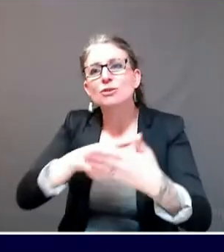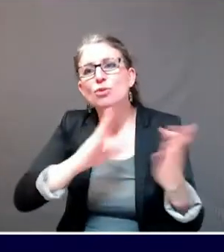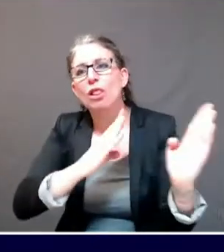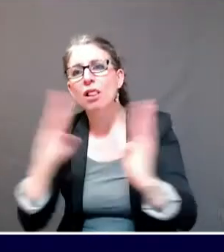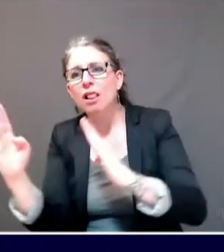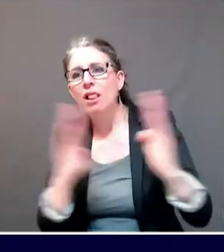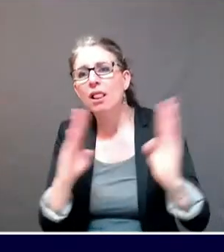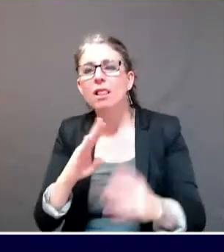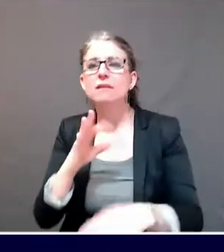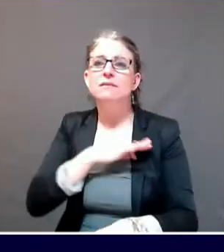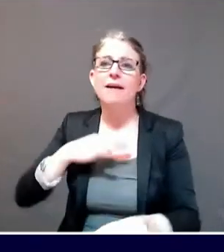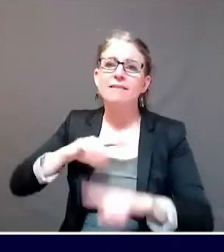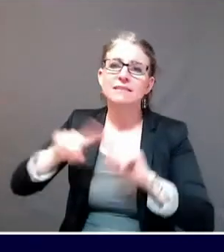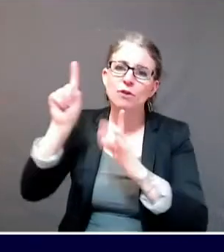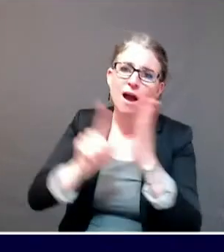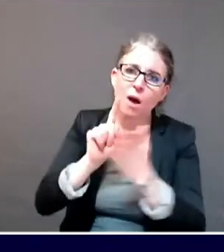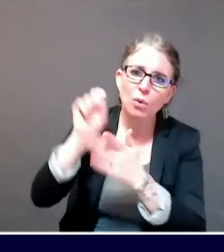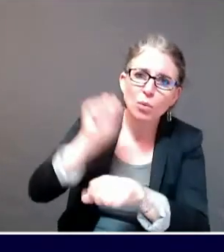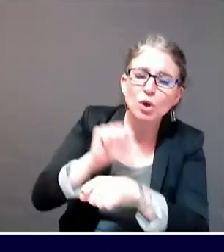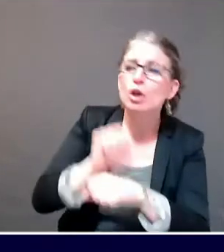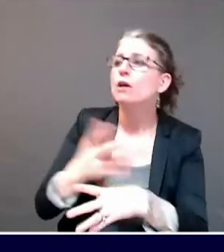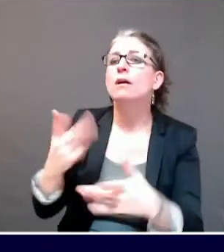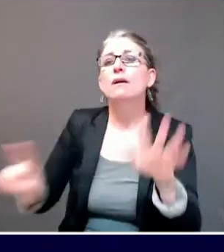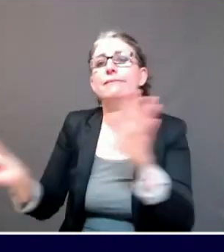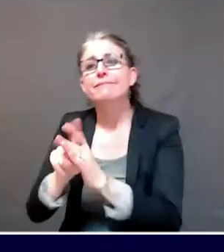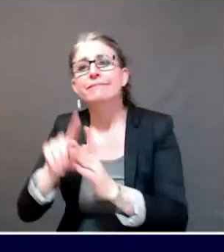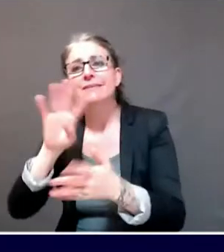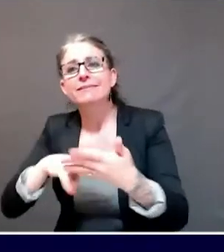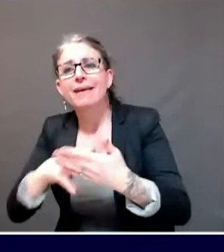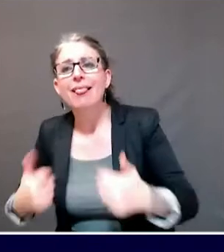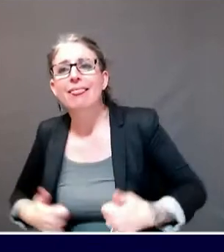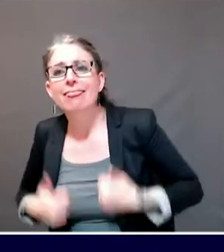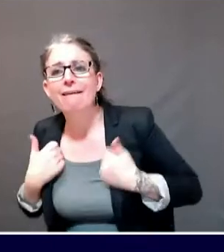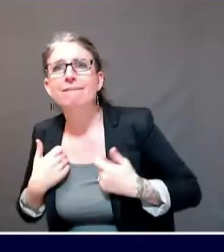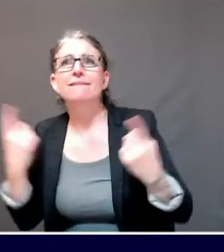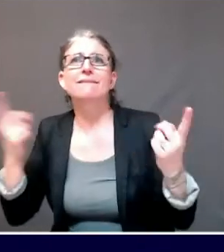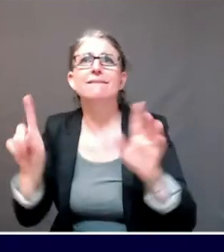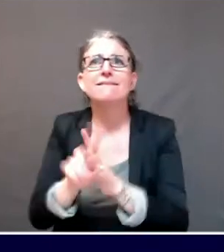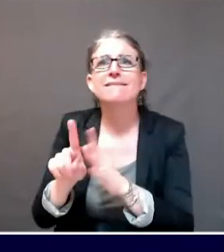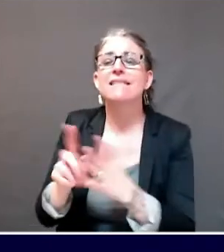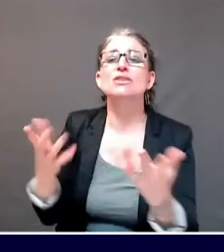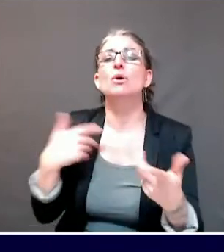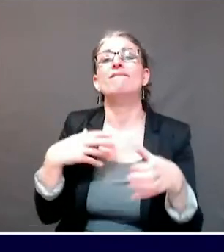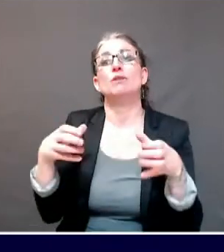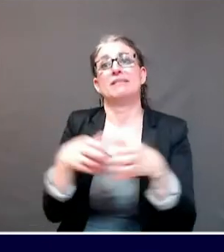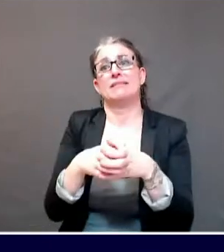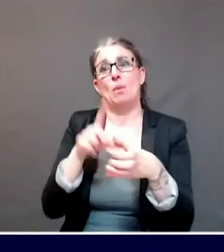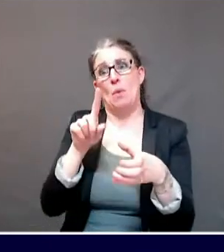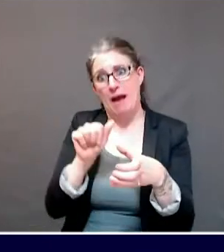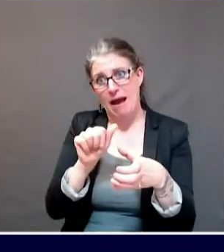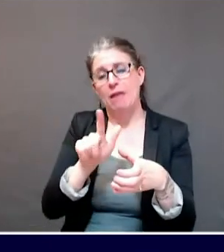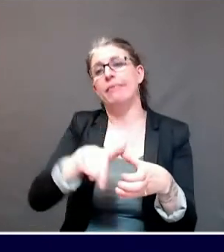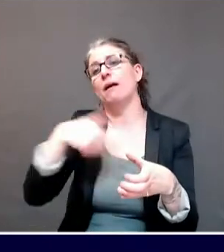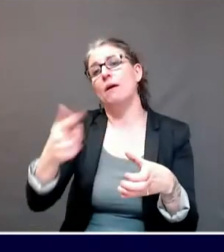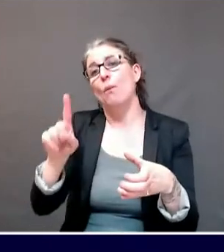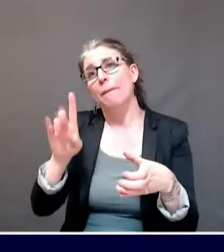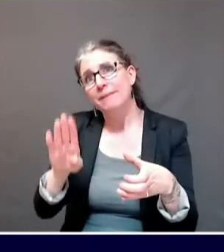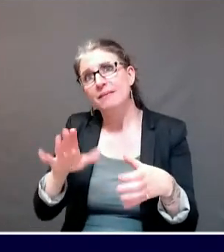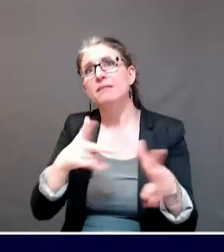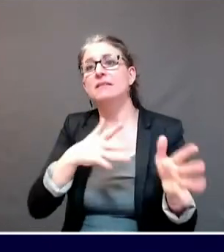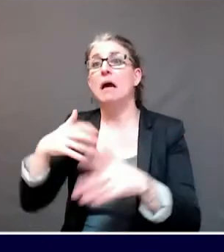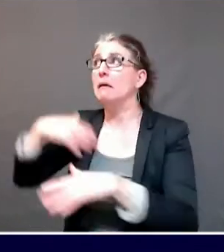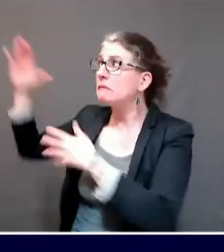until all of 1A we've gone through and we have an exact tally on how many were offered and how